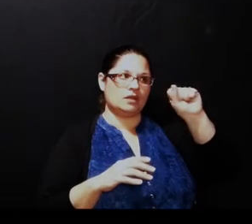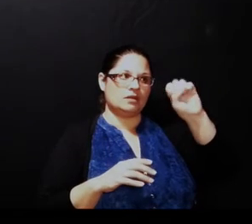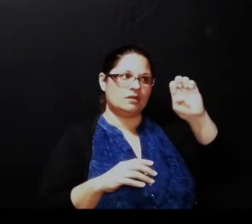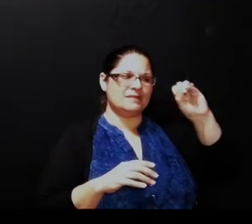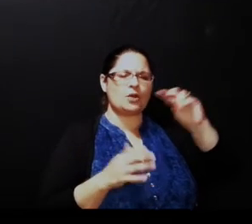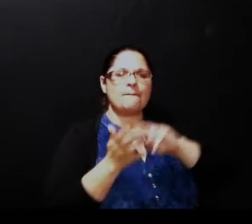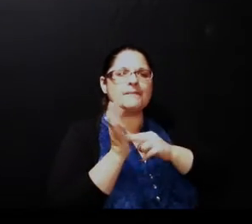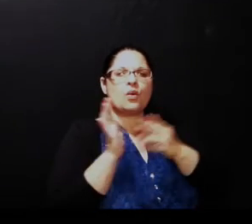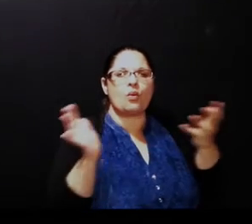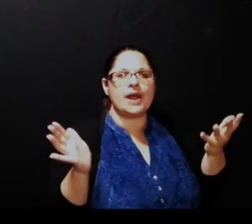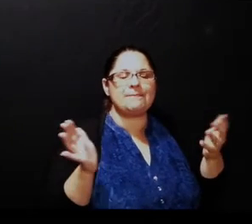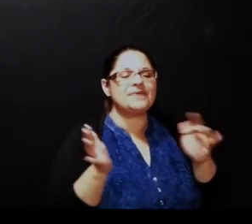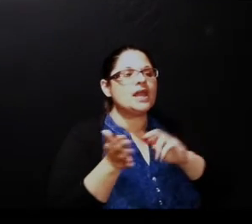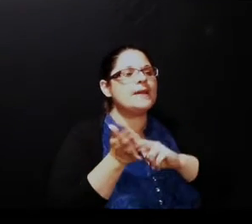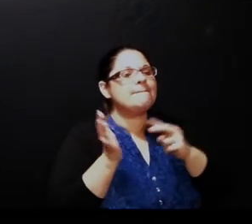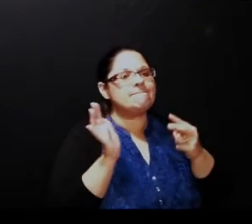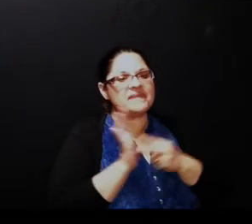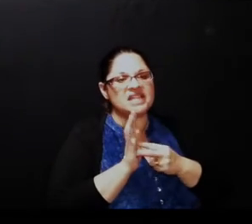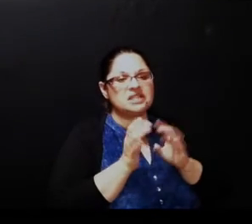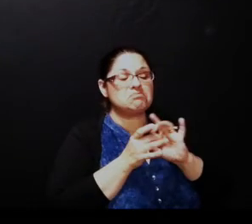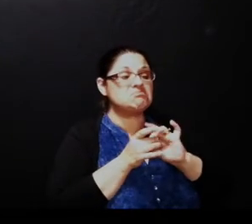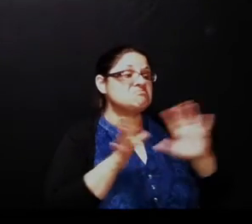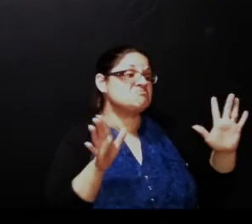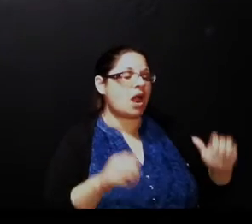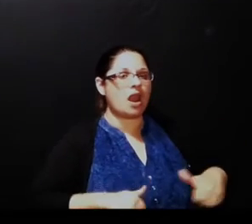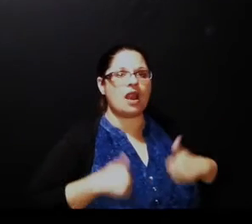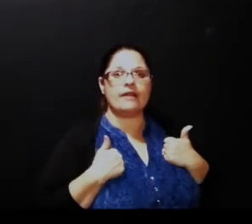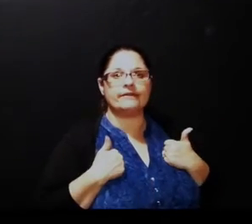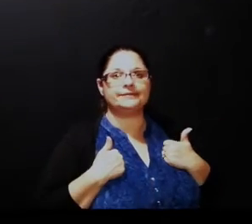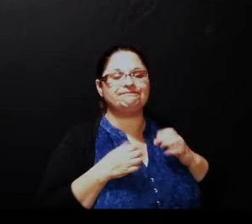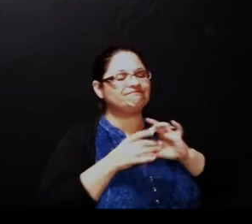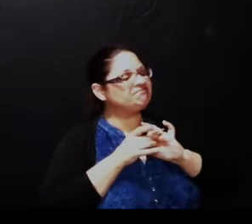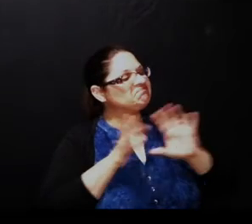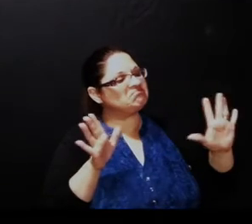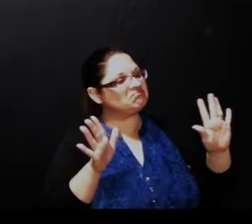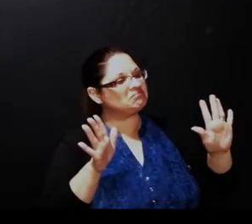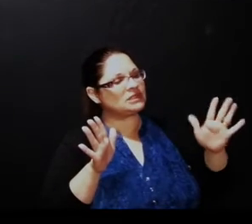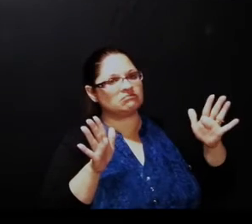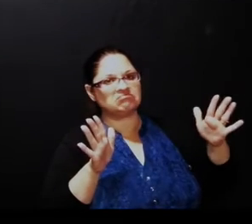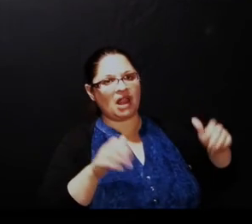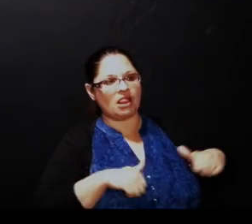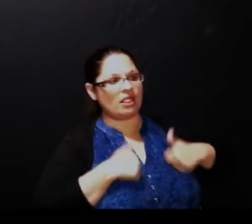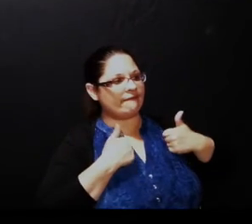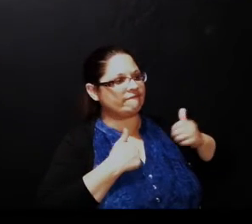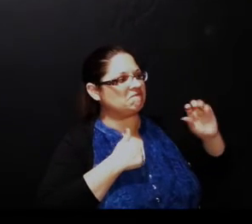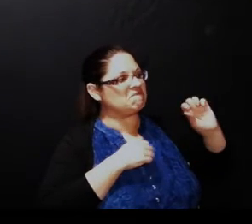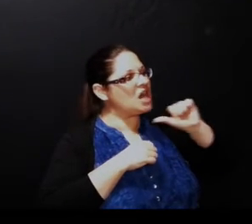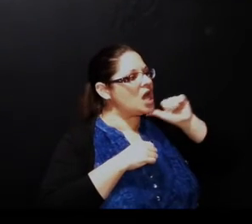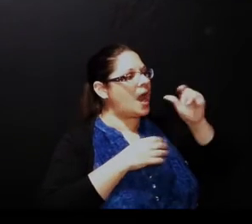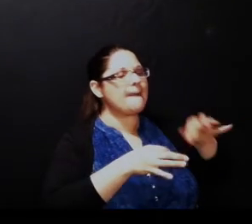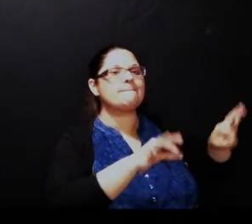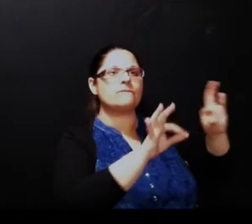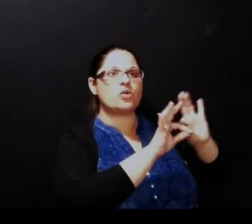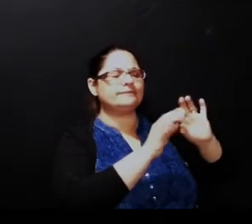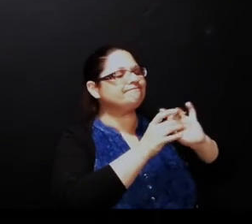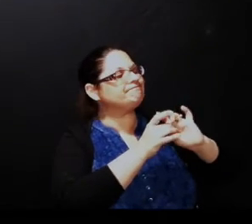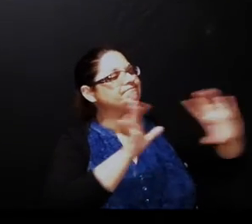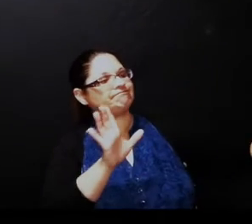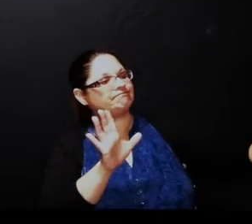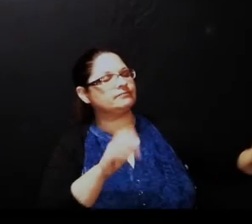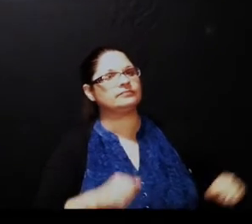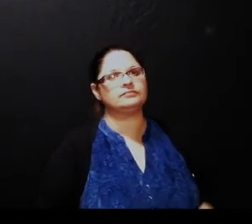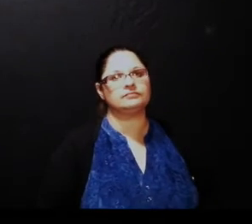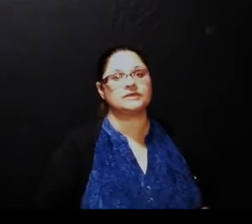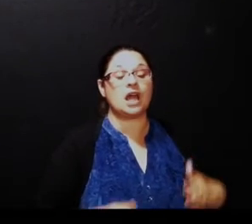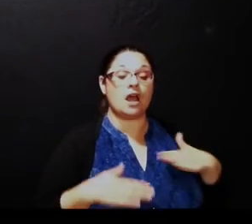to lay aside your life and your needs as being entirely important. Lay